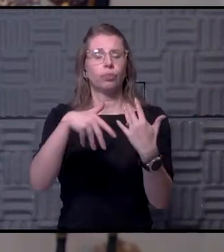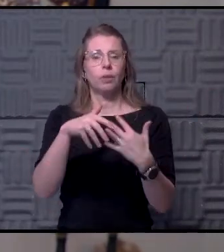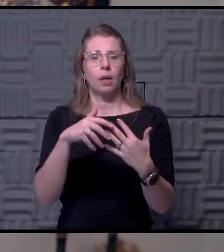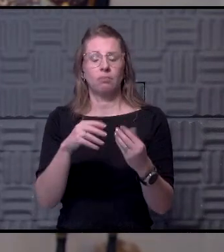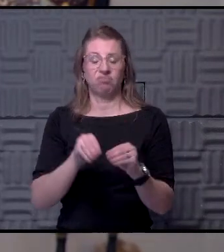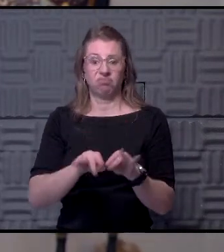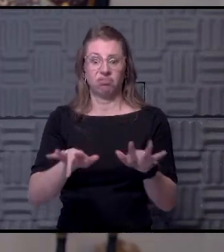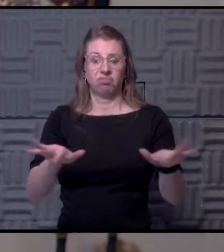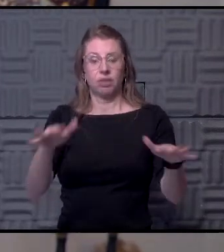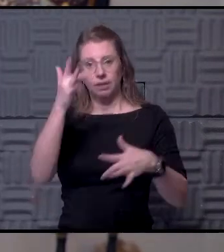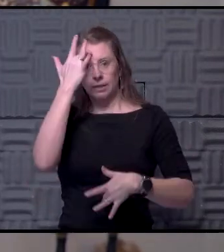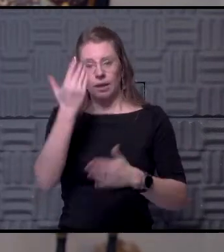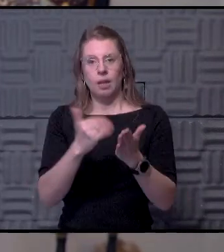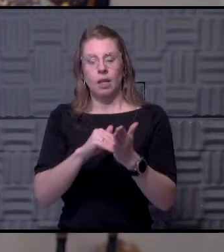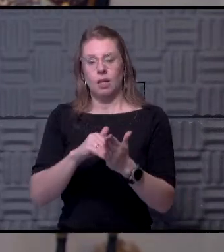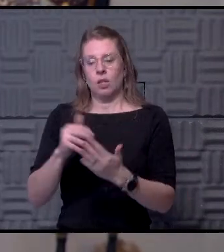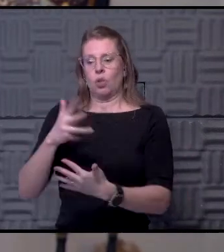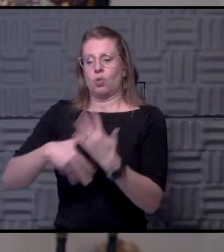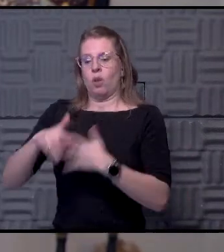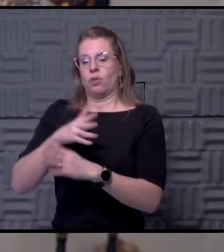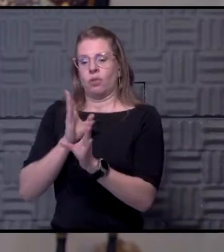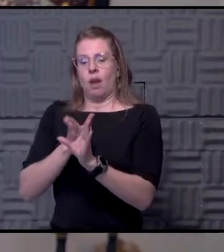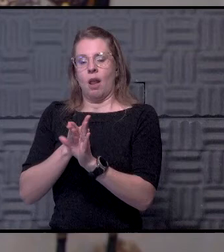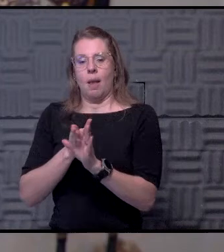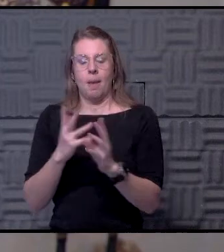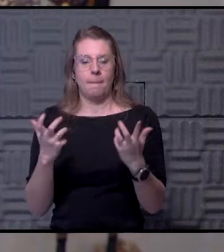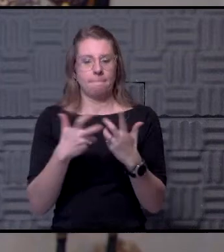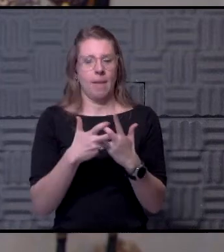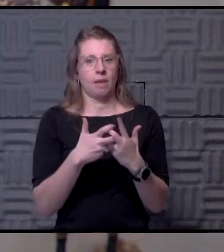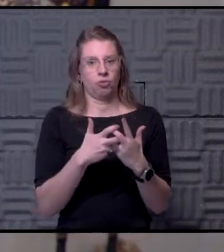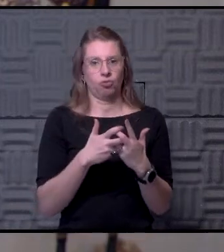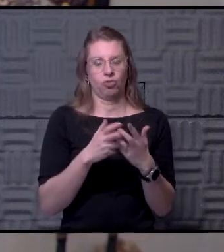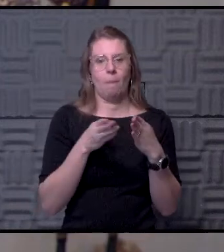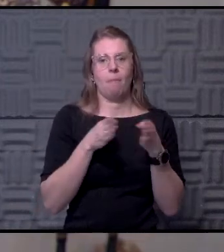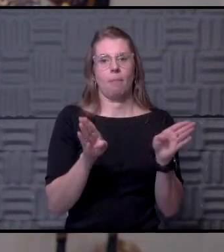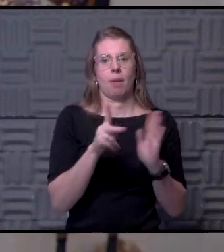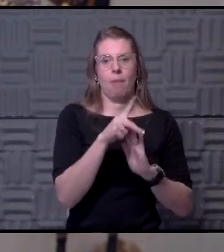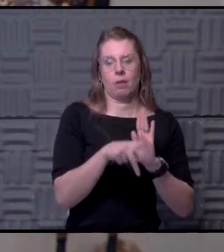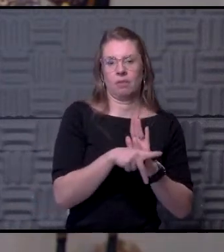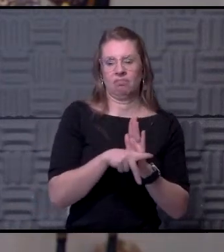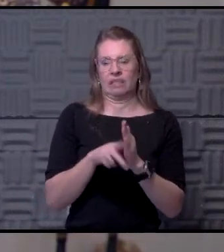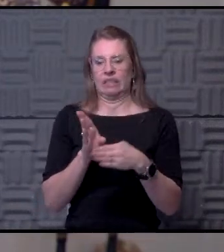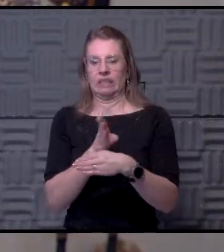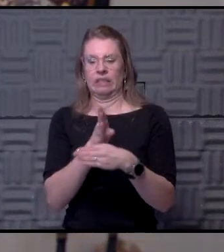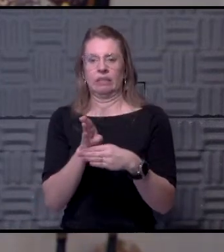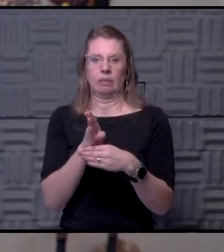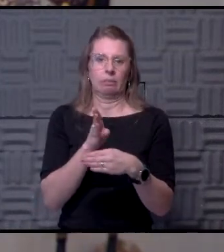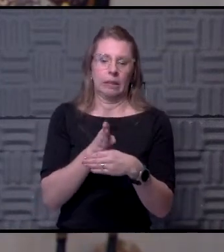does social psychology meet public policy? And that's someplace in the middle. And maybe, I don't know, Steve, it's